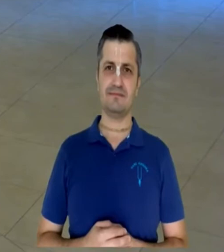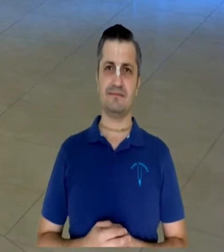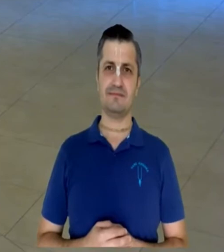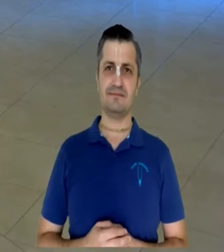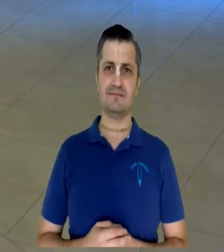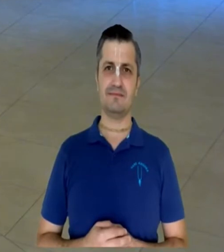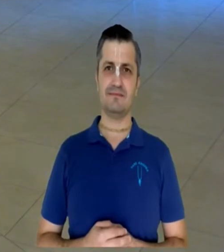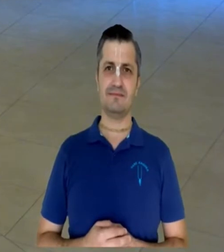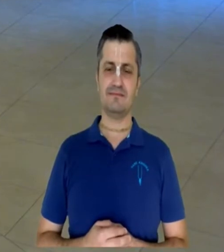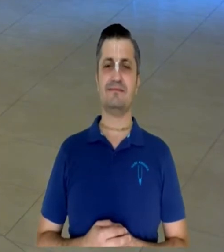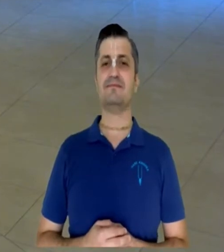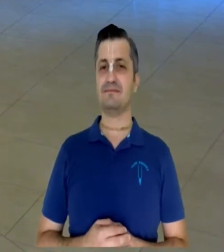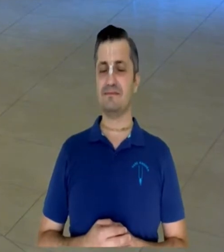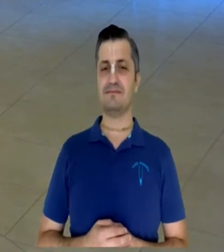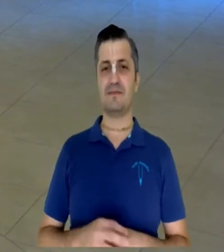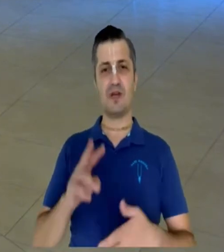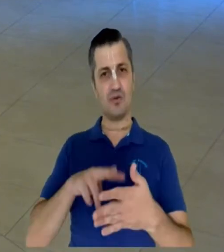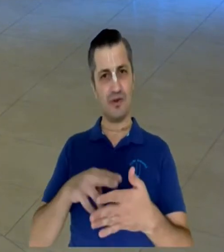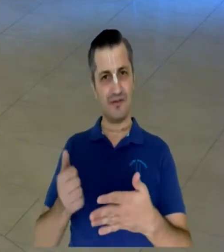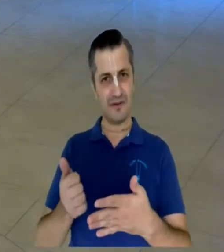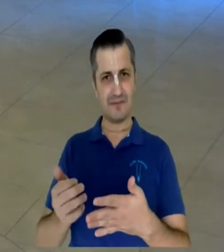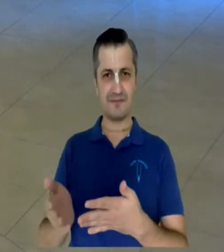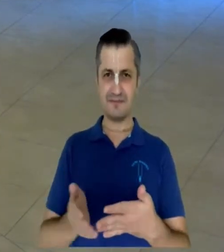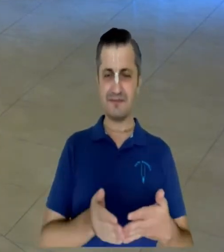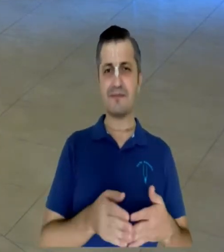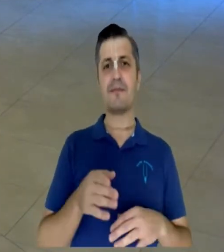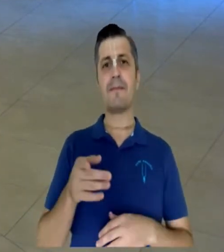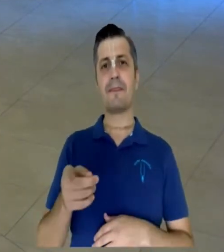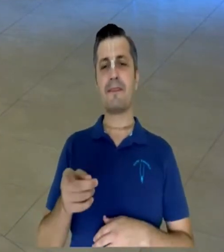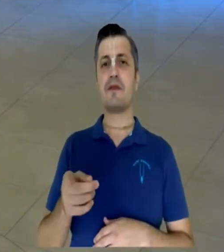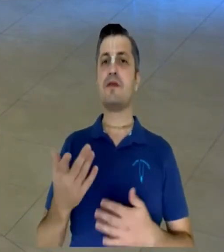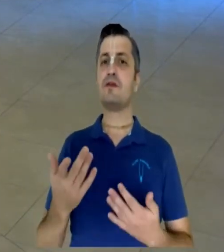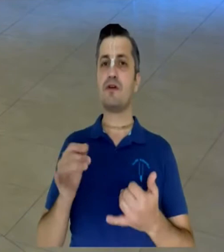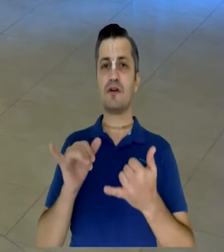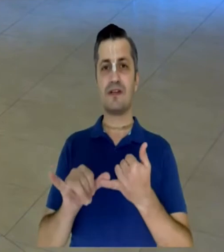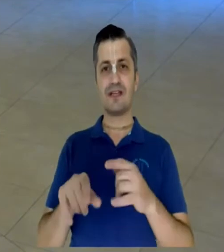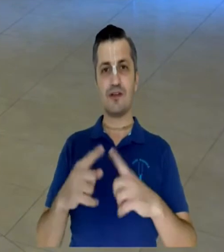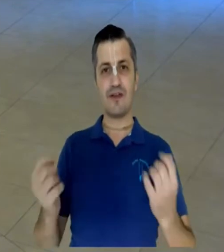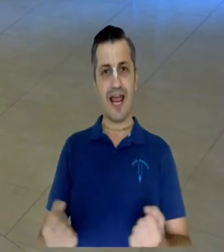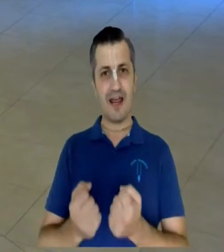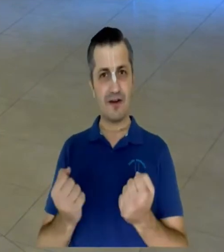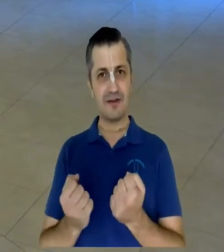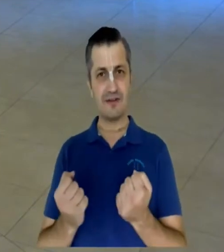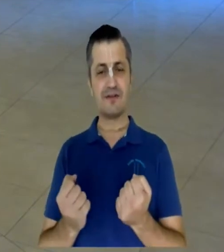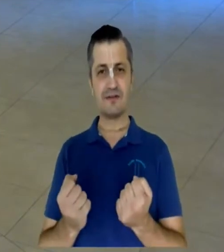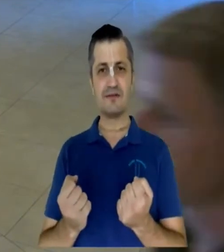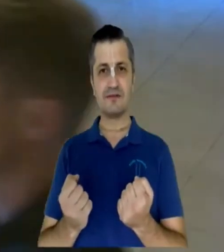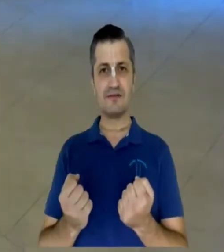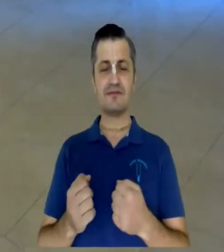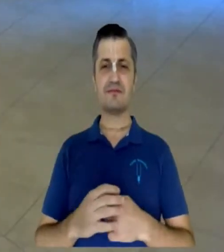So this is discussing in terms of the Lord's different energies. And